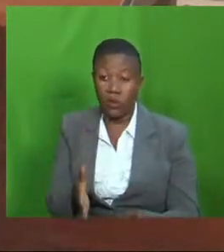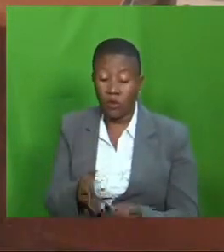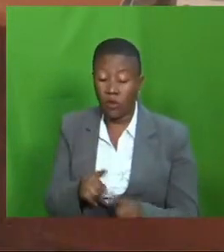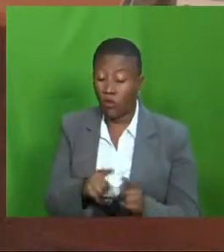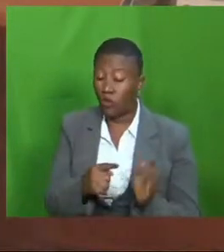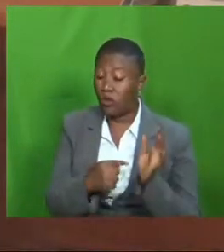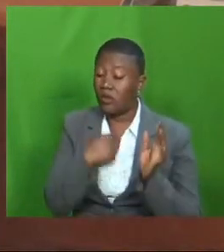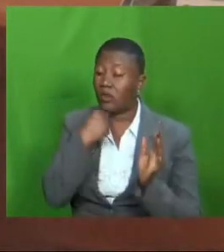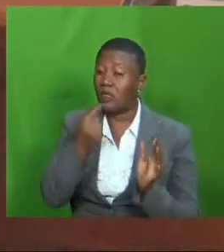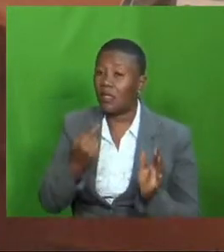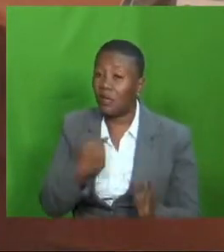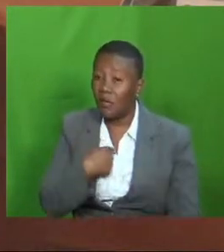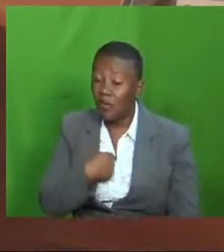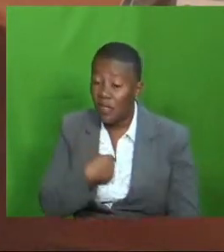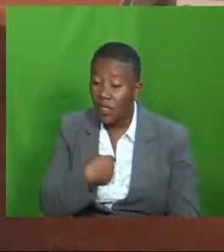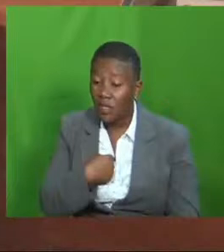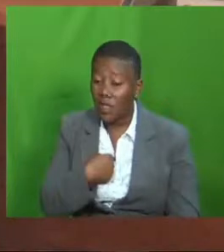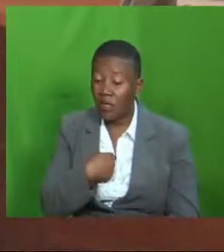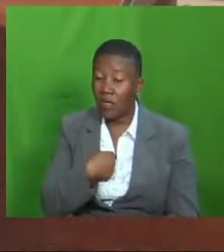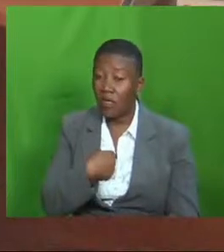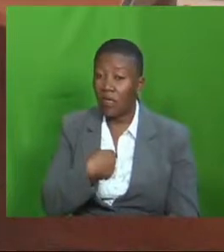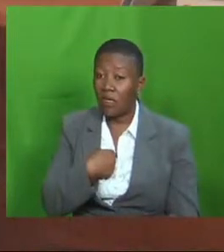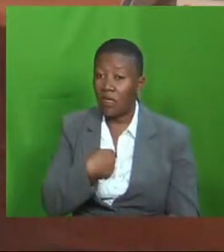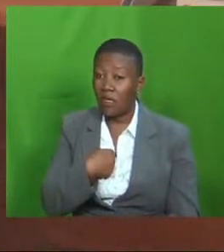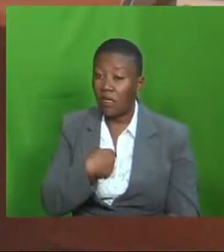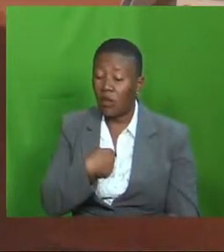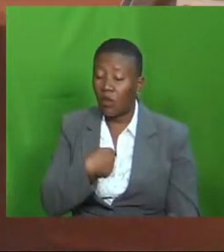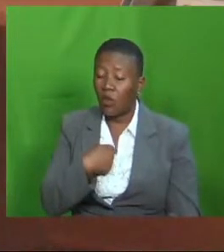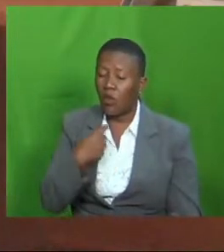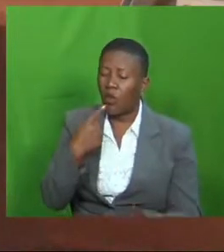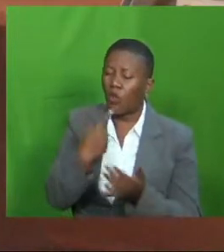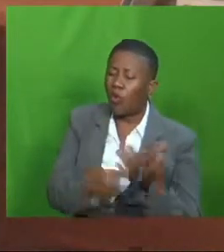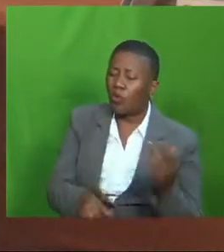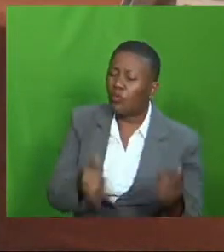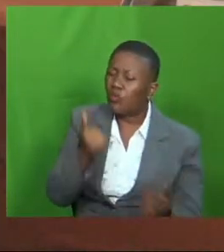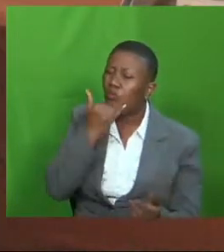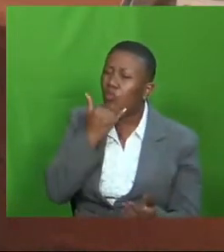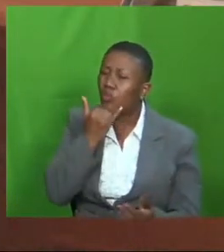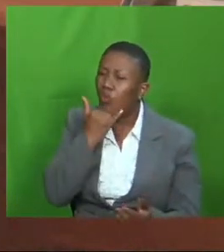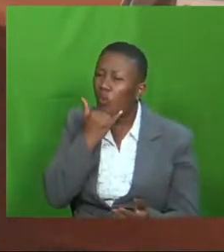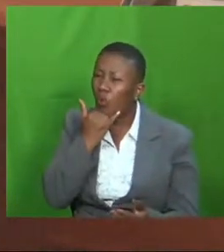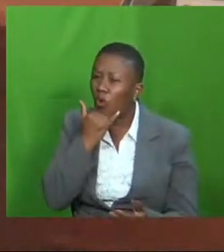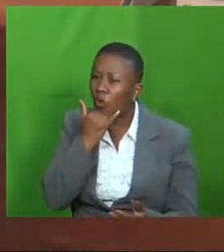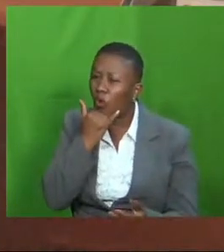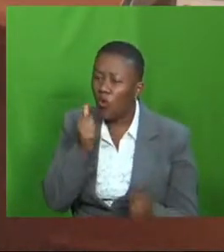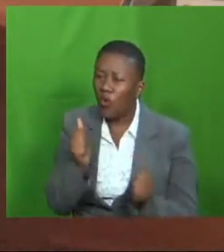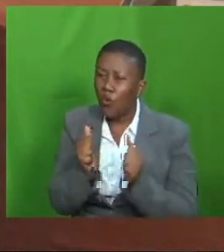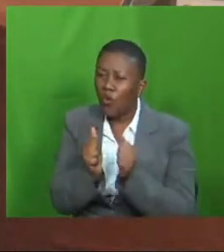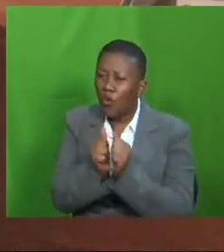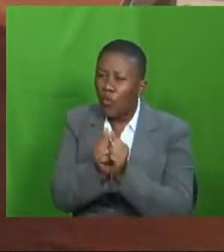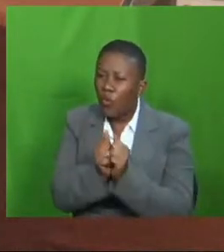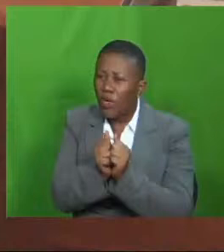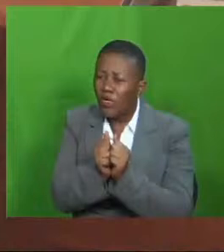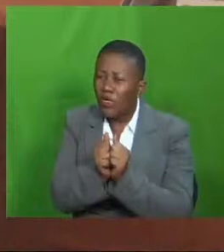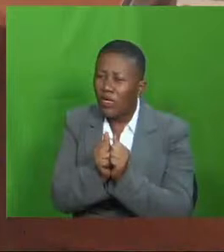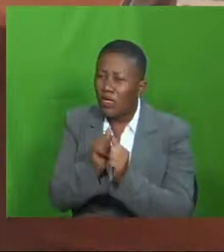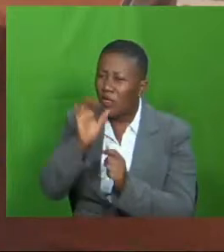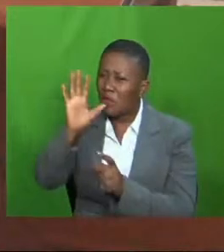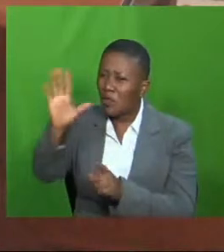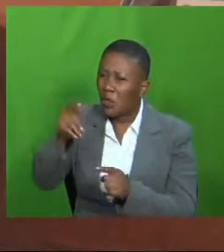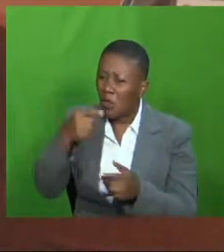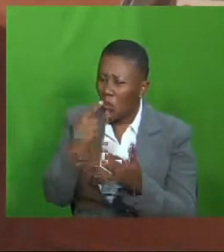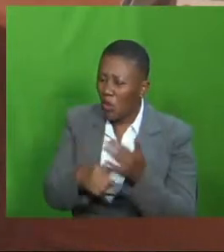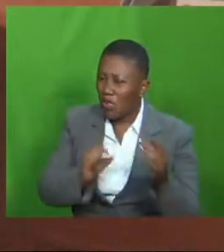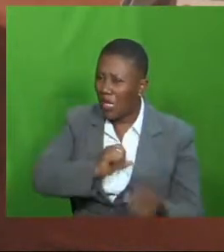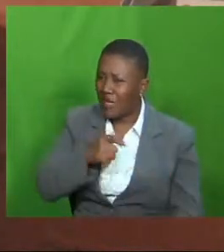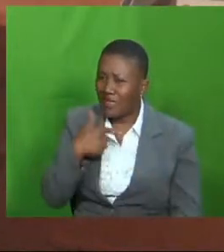me in the context what is offensive about saying that your ruling I find unfortunate. Mr.